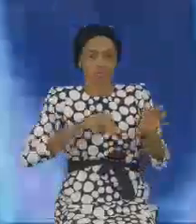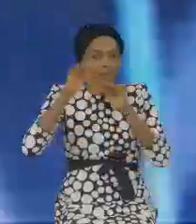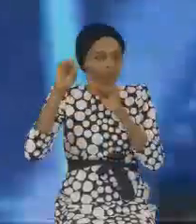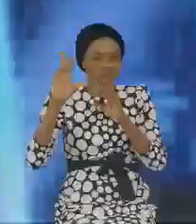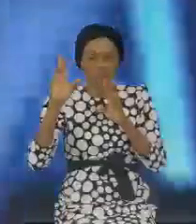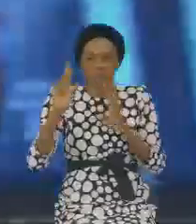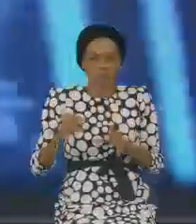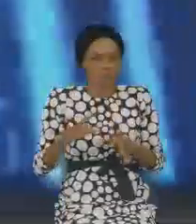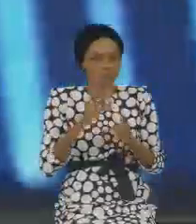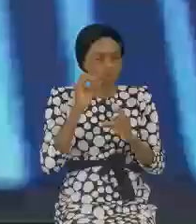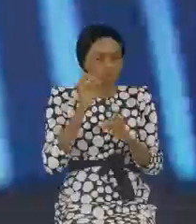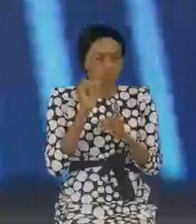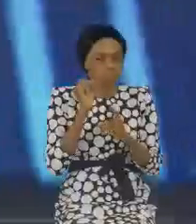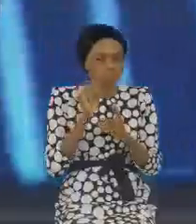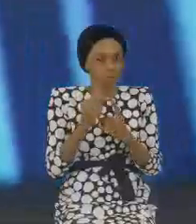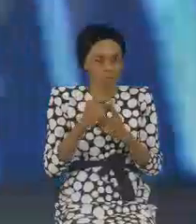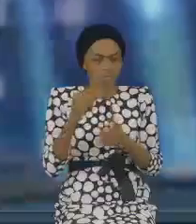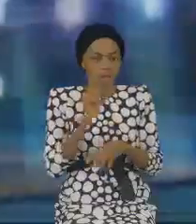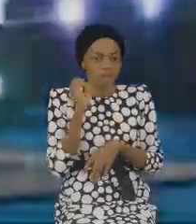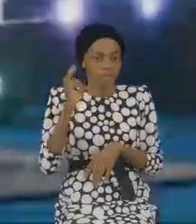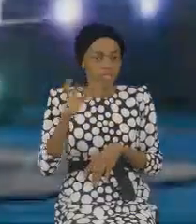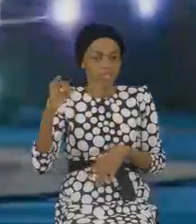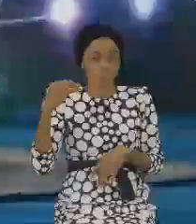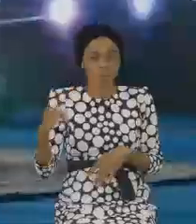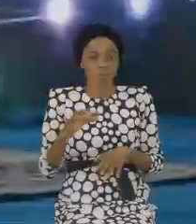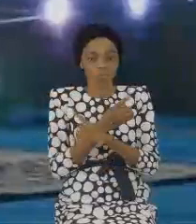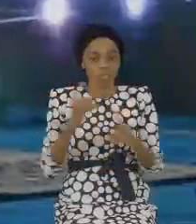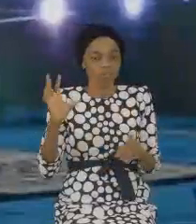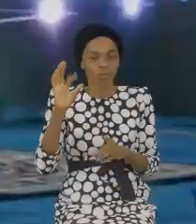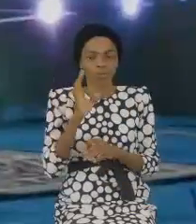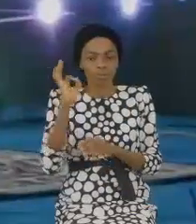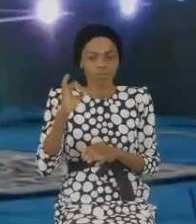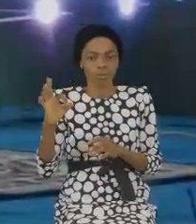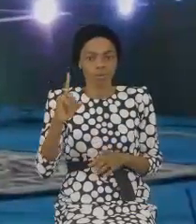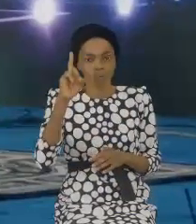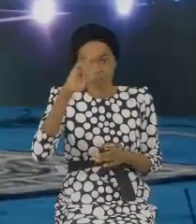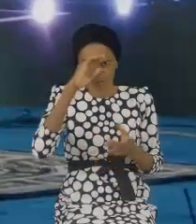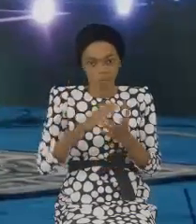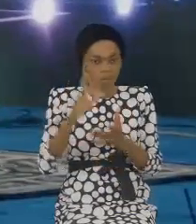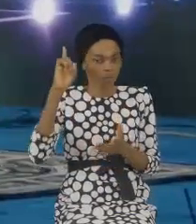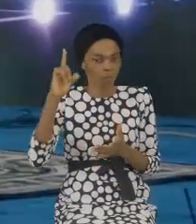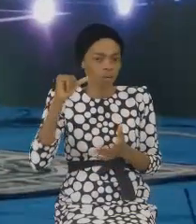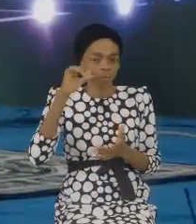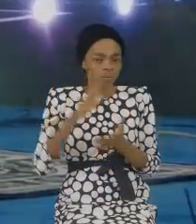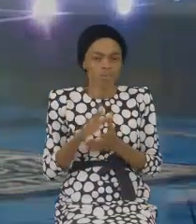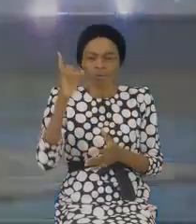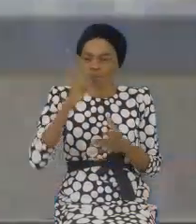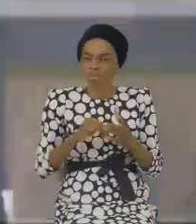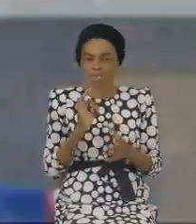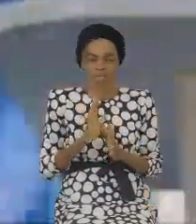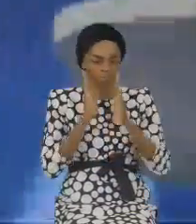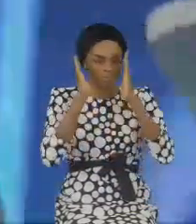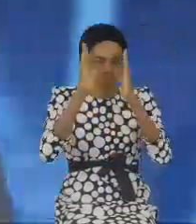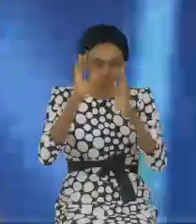of deliverance there. No message of one man, one wife, until death do us part. Why is it we concentrate on